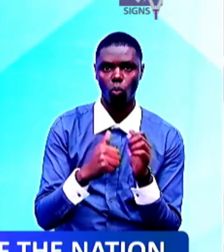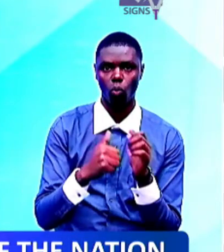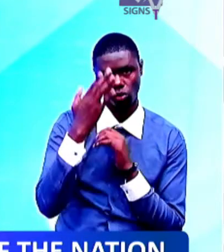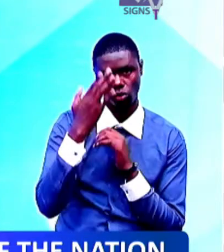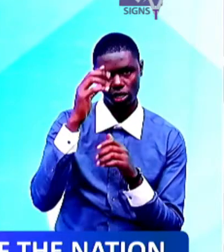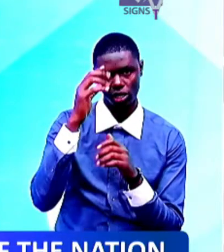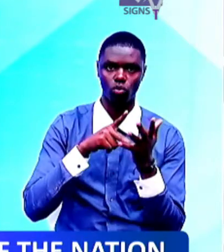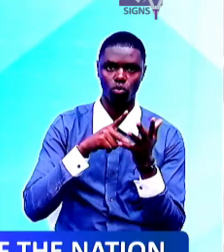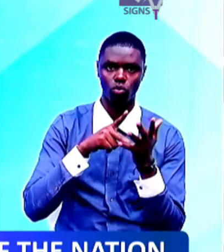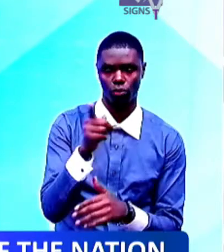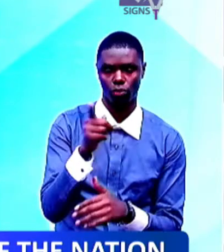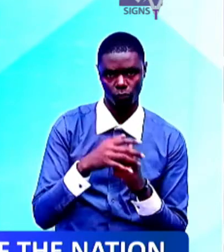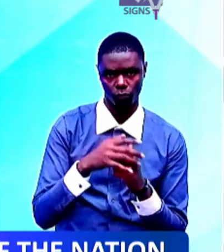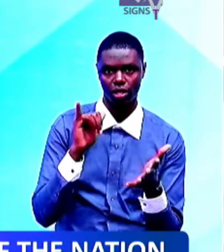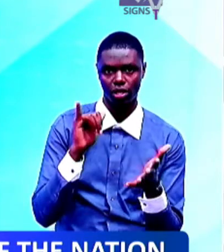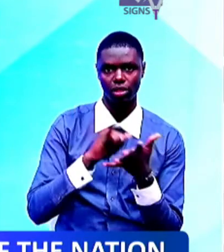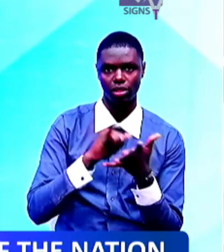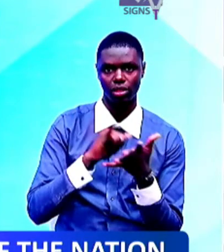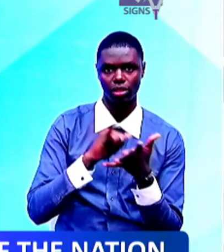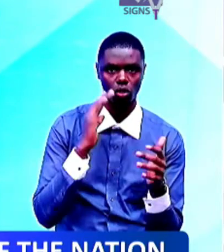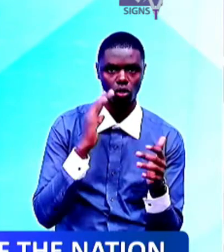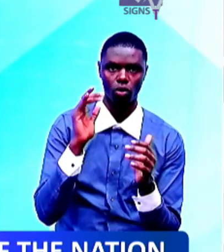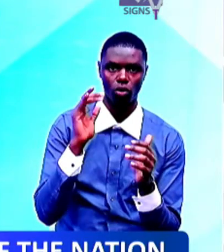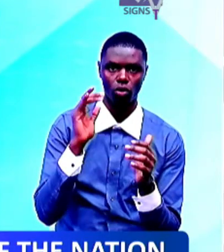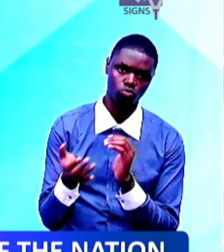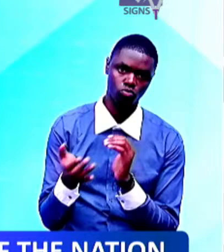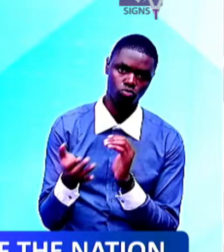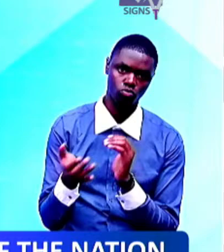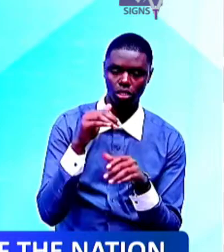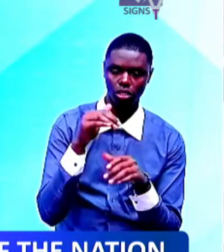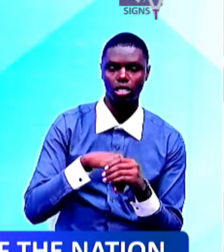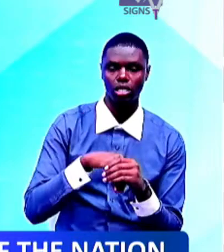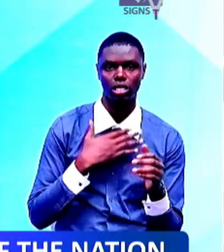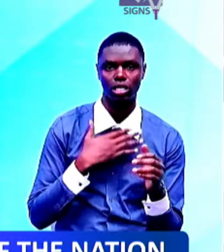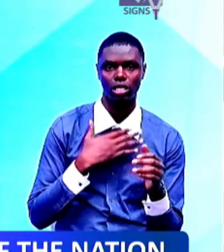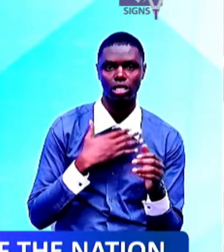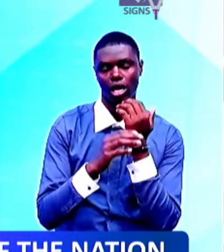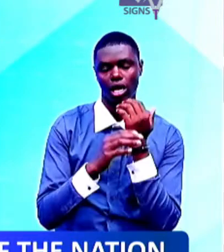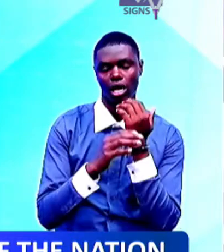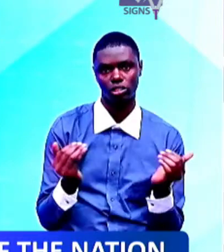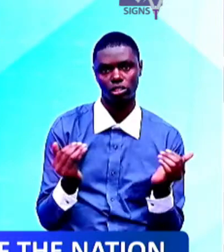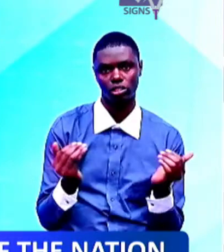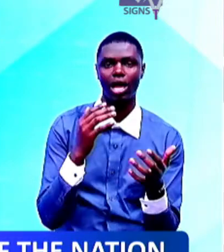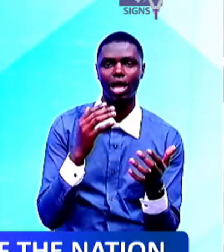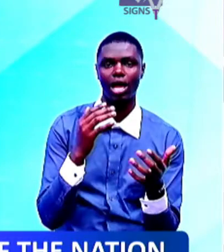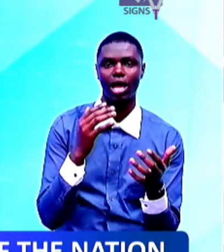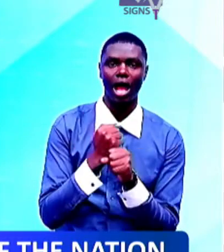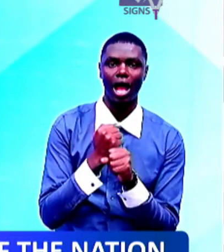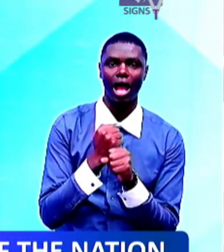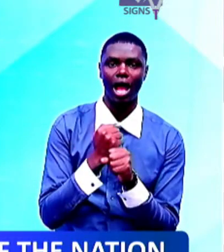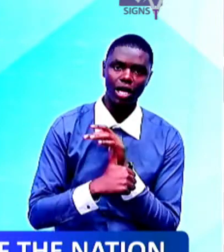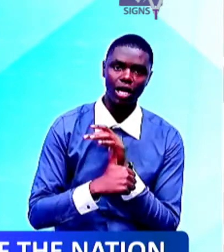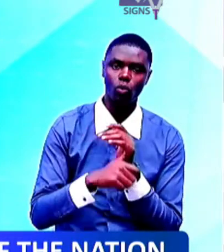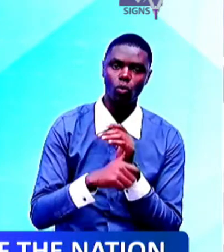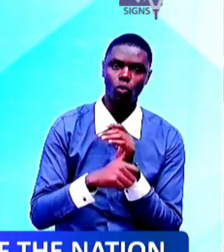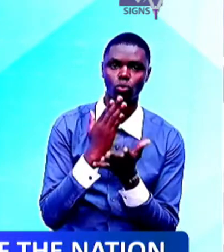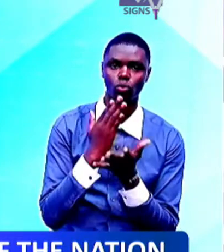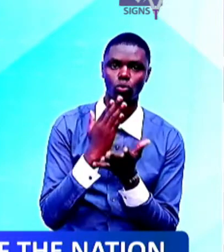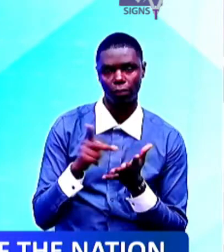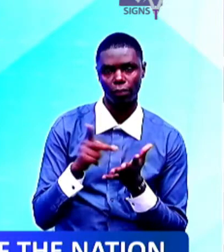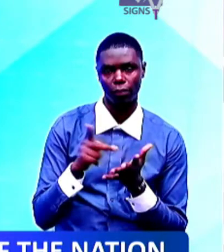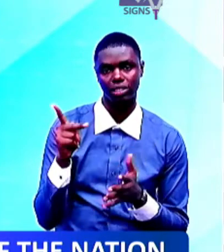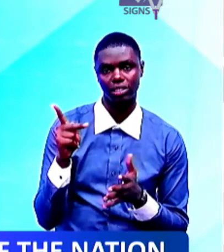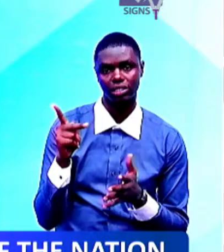you. Yeah. And that is what we should be able to inculcate in the cultures of our children. That hard work truly pays the way it used to be in primary school when we grew